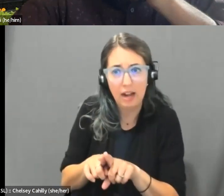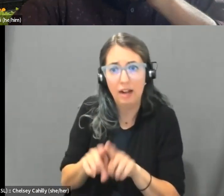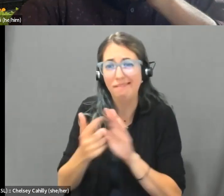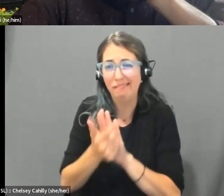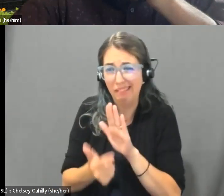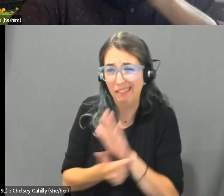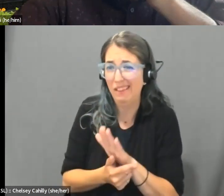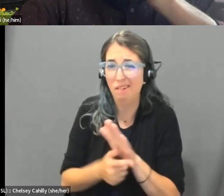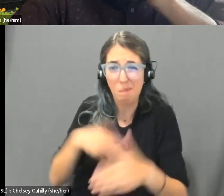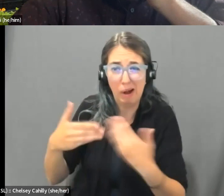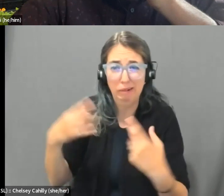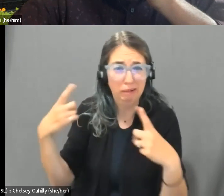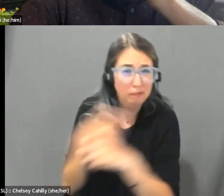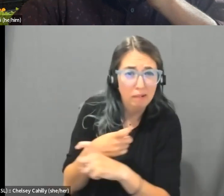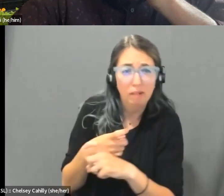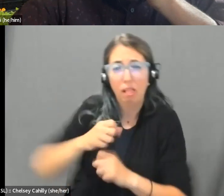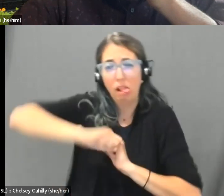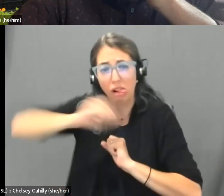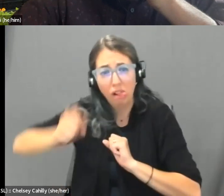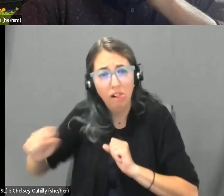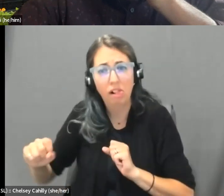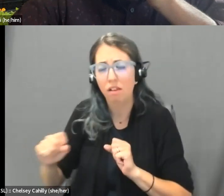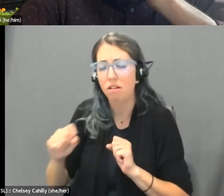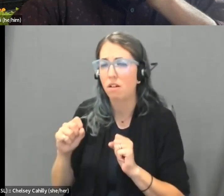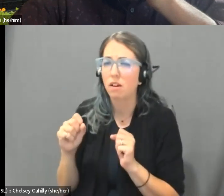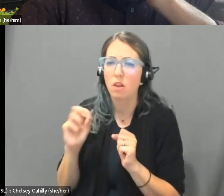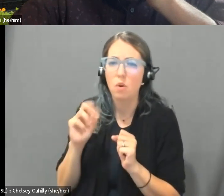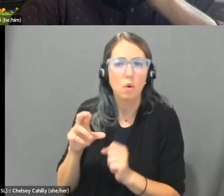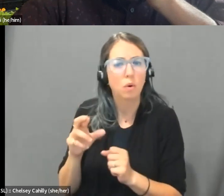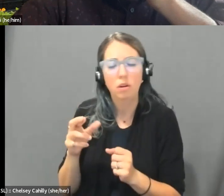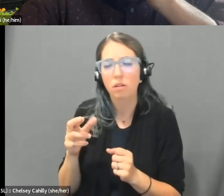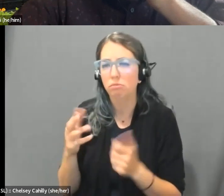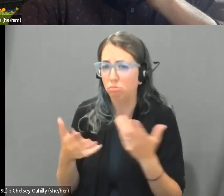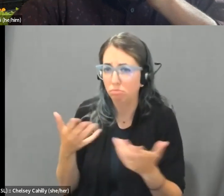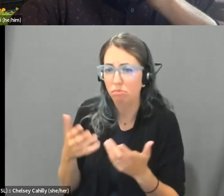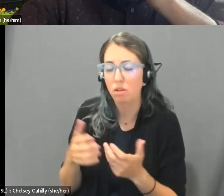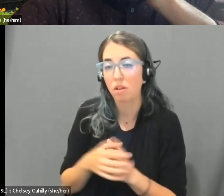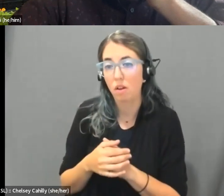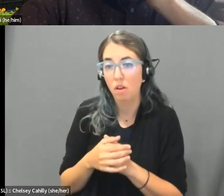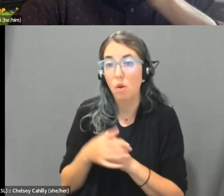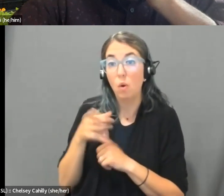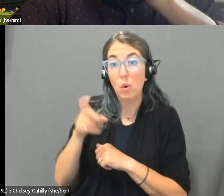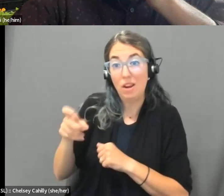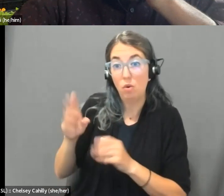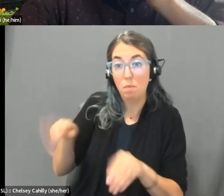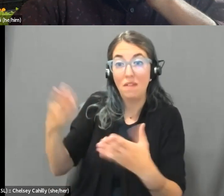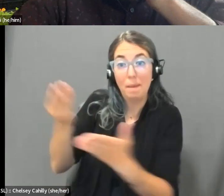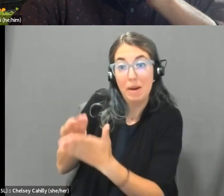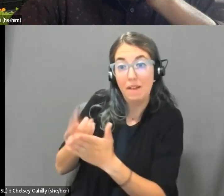community members. And was there ever a need to provide funding for a partner's legal review?